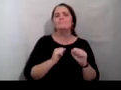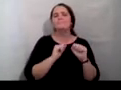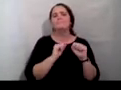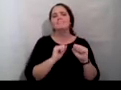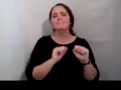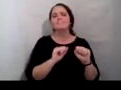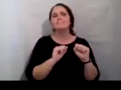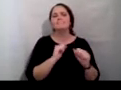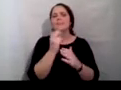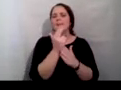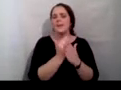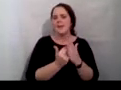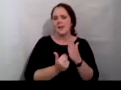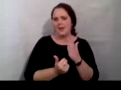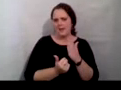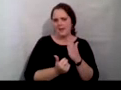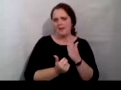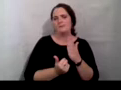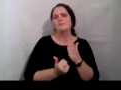Mavis Ngallametta's signature style